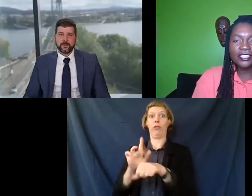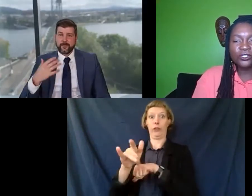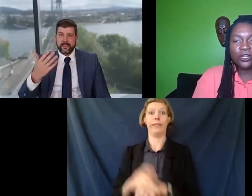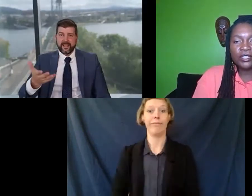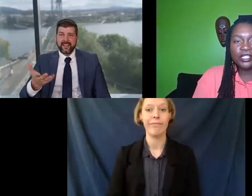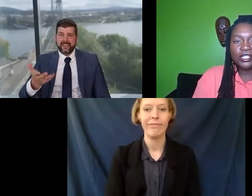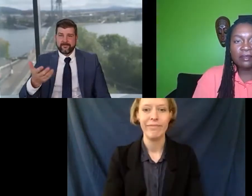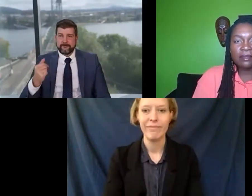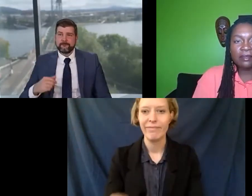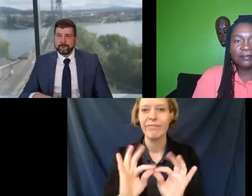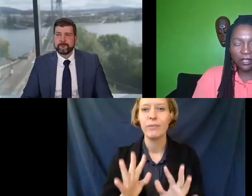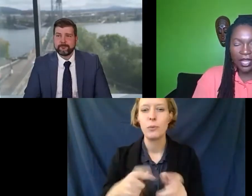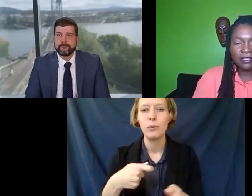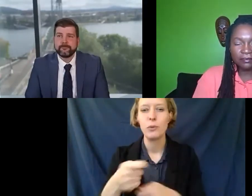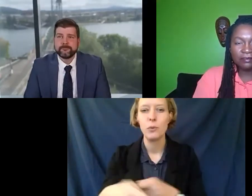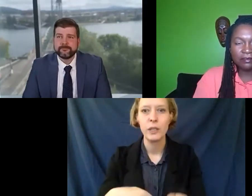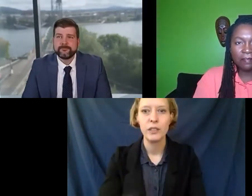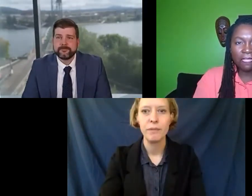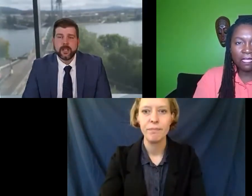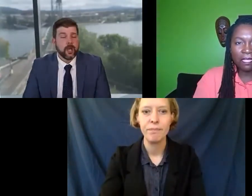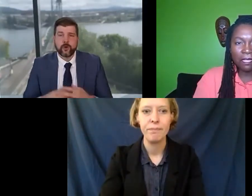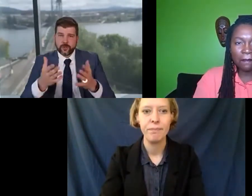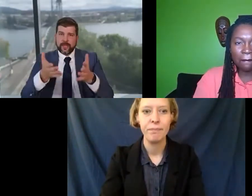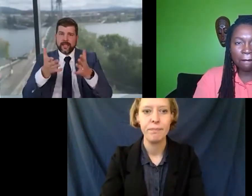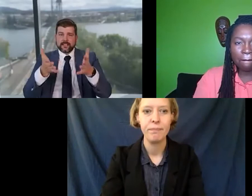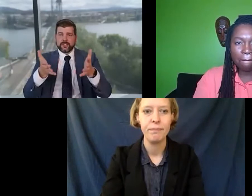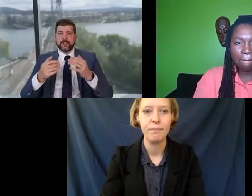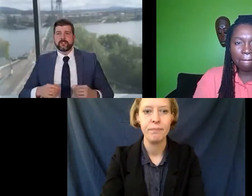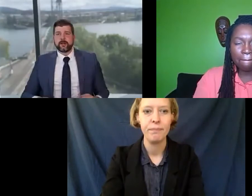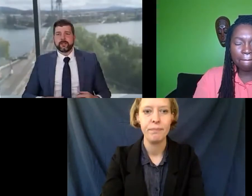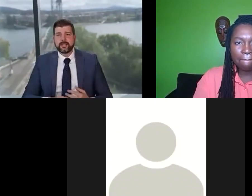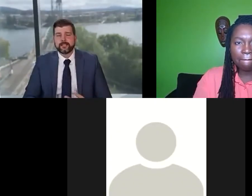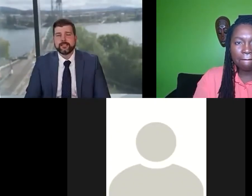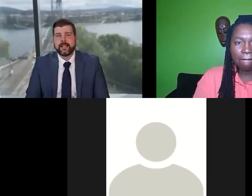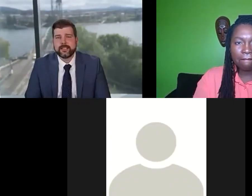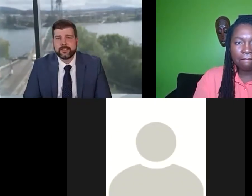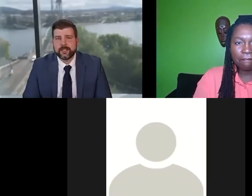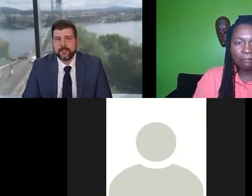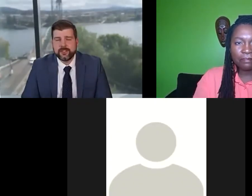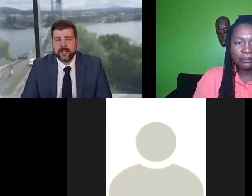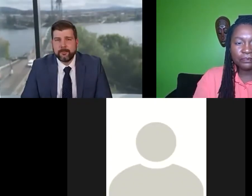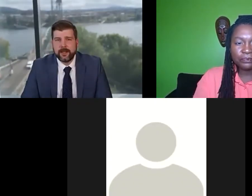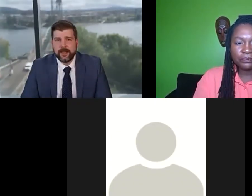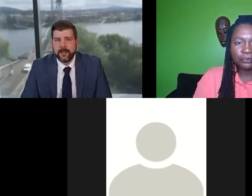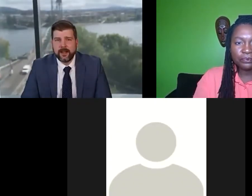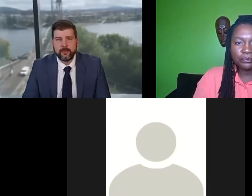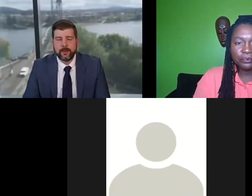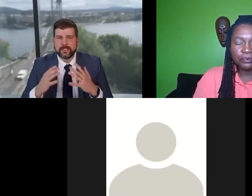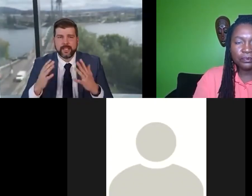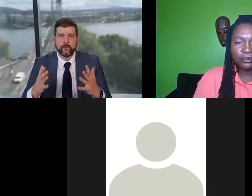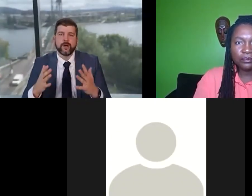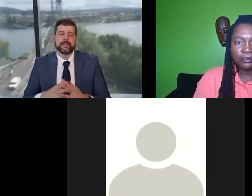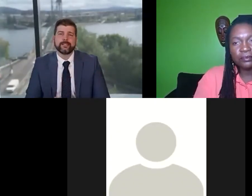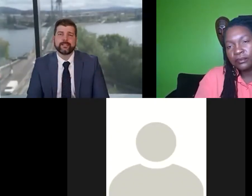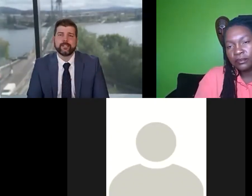So as you took on the job, go ahead. No, so as I took on the job, exactly. As I took on the job, I remember